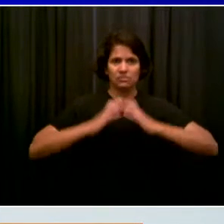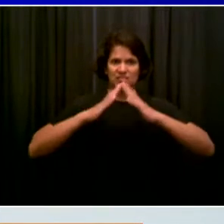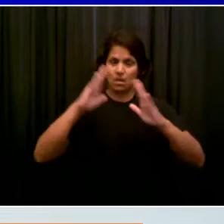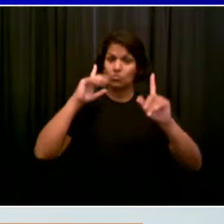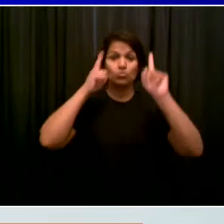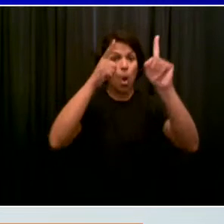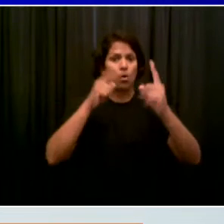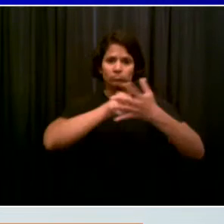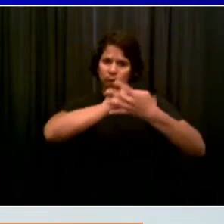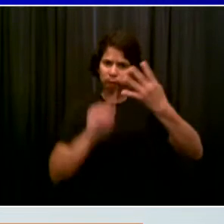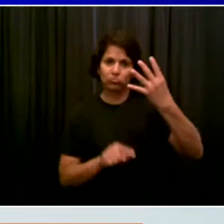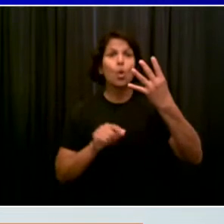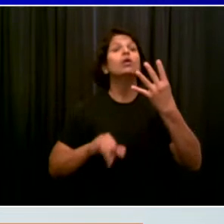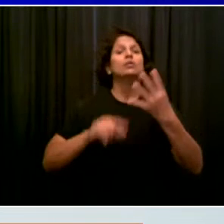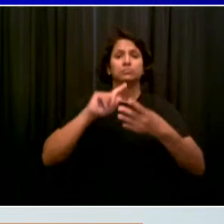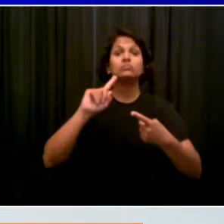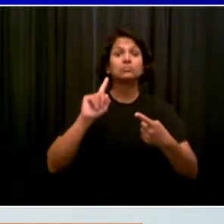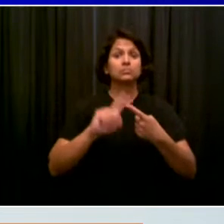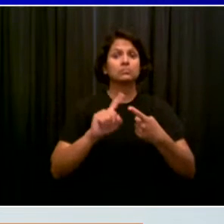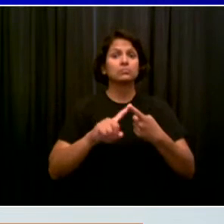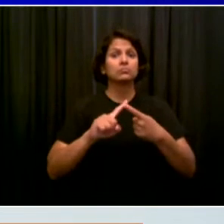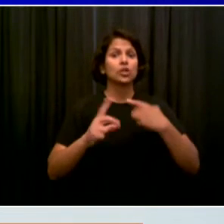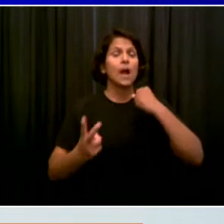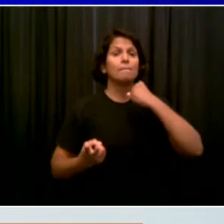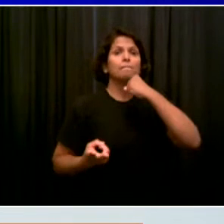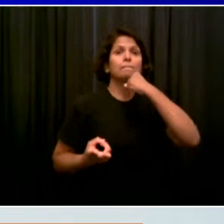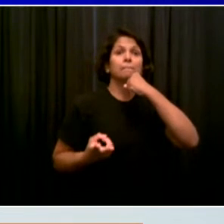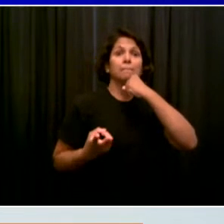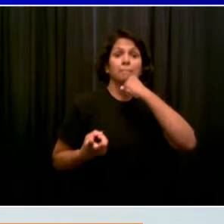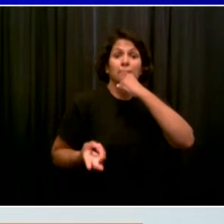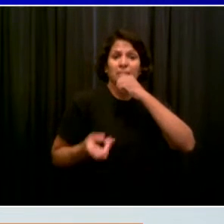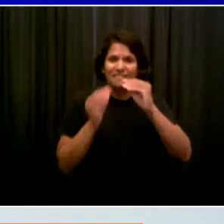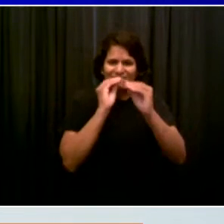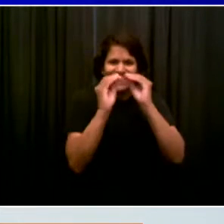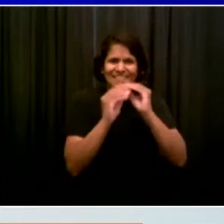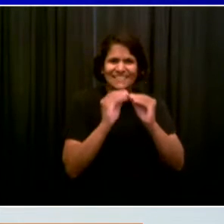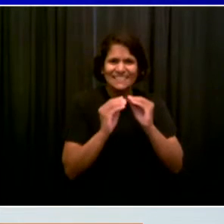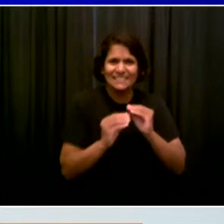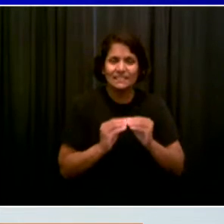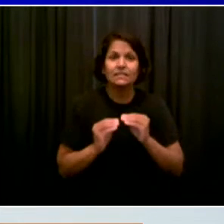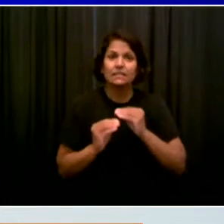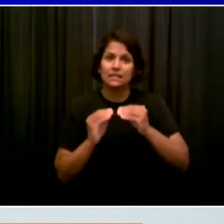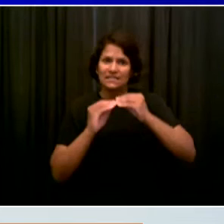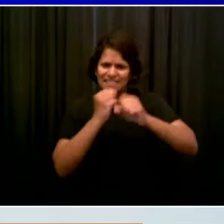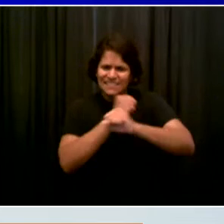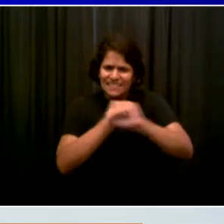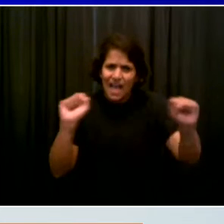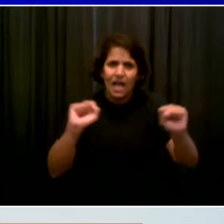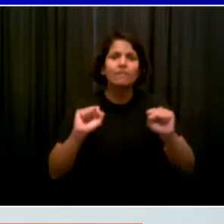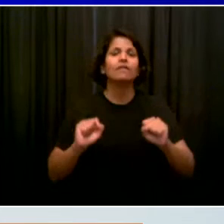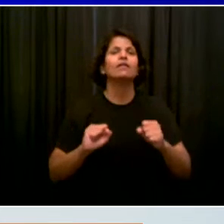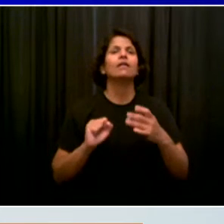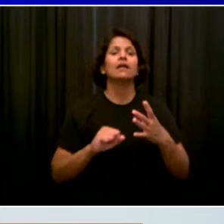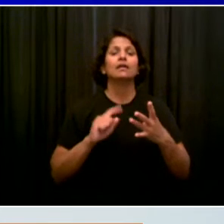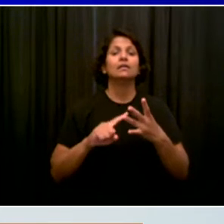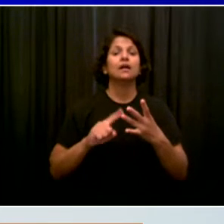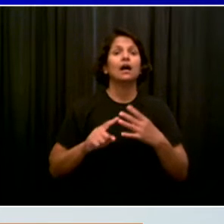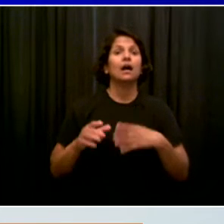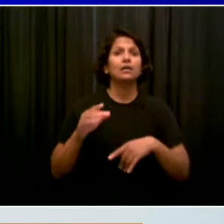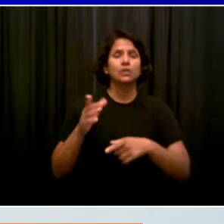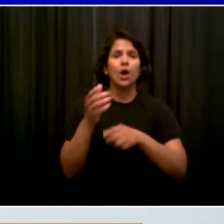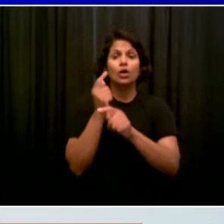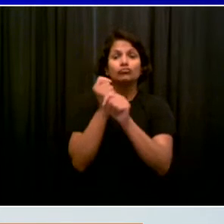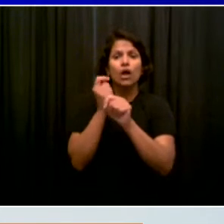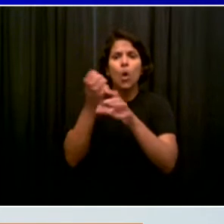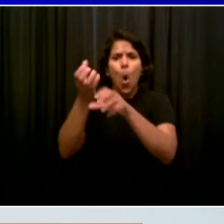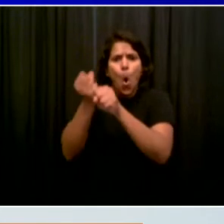maintenance regularly to make sure that that safety is preserved. Third, hold the trucking